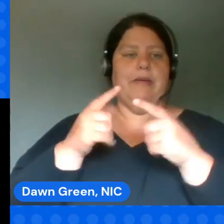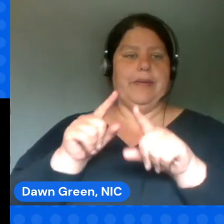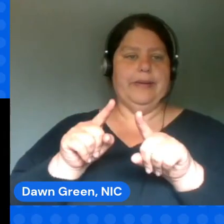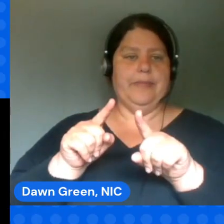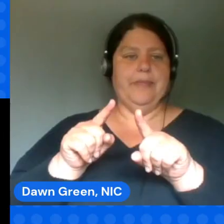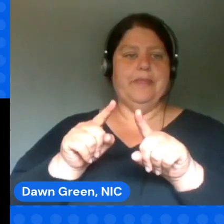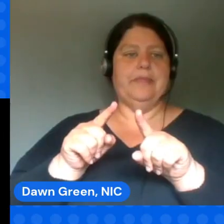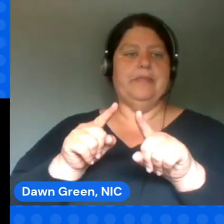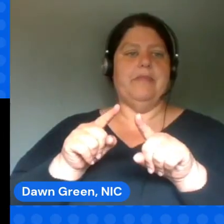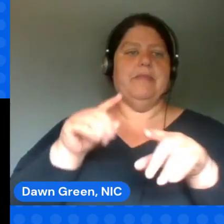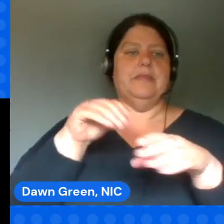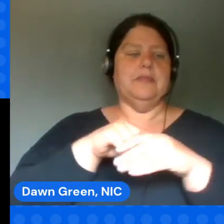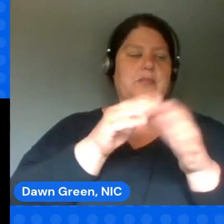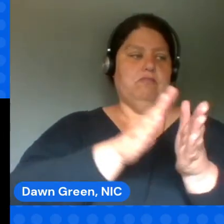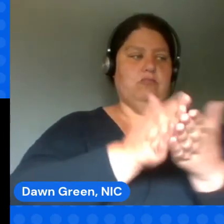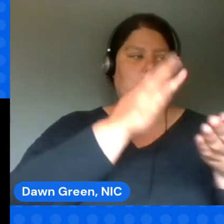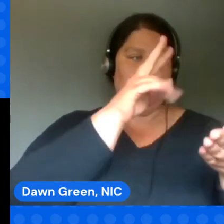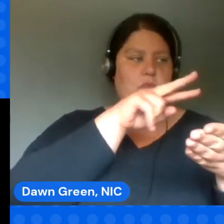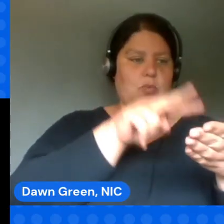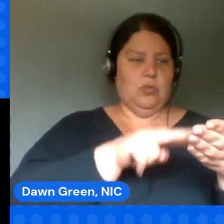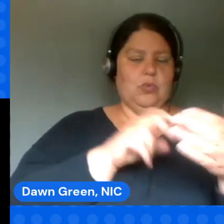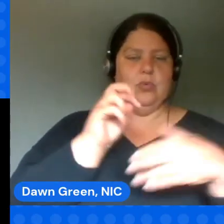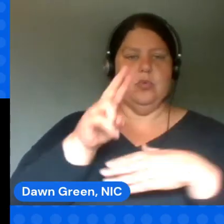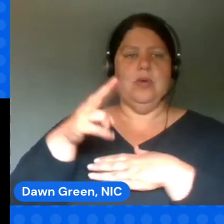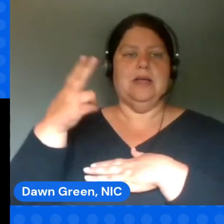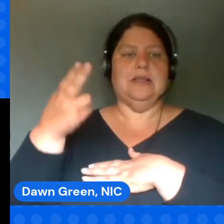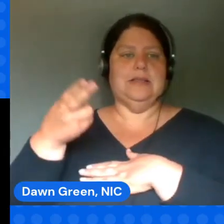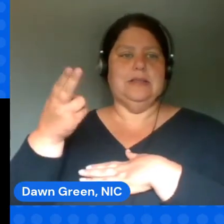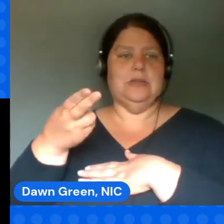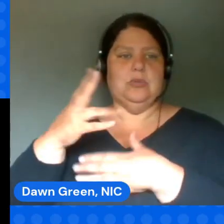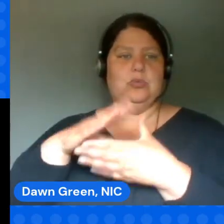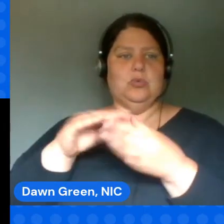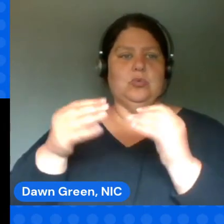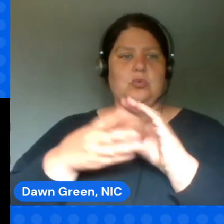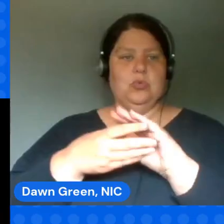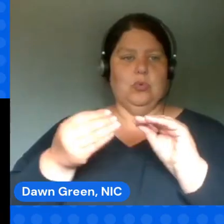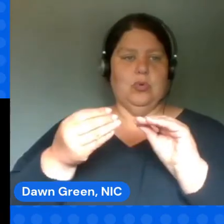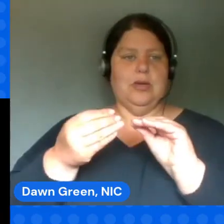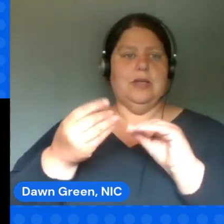literacy text or in a history story that they're learning about.